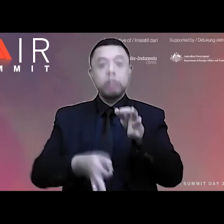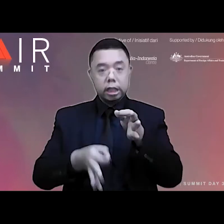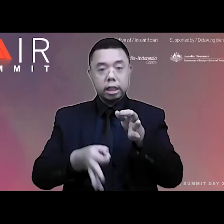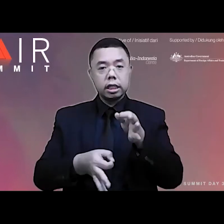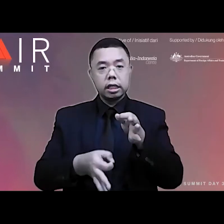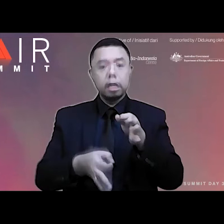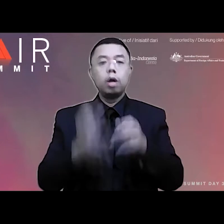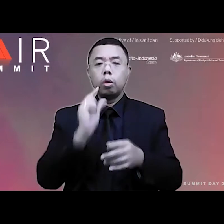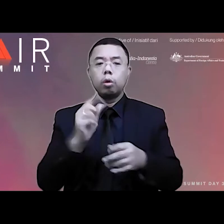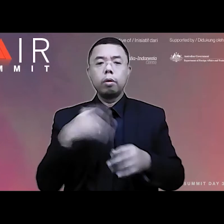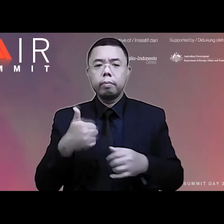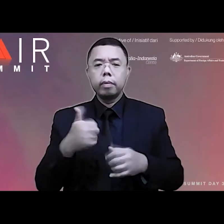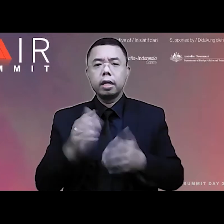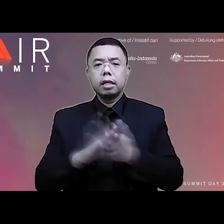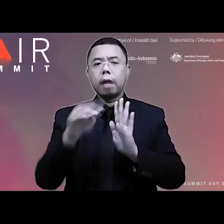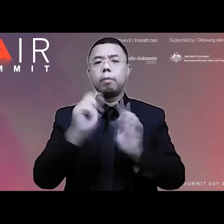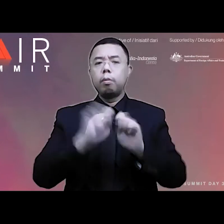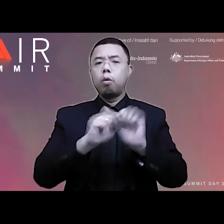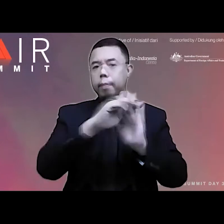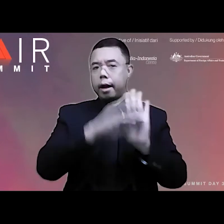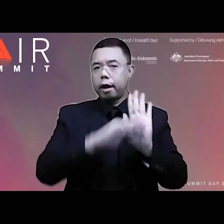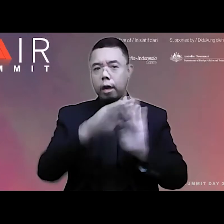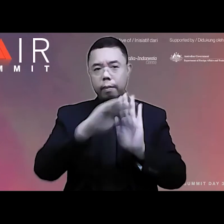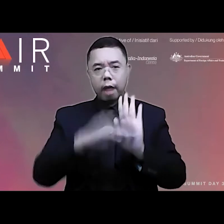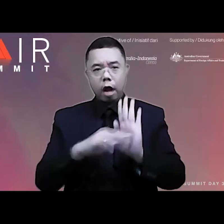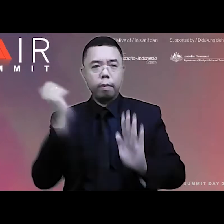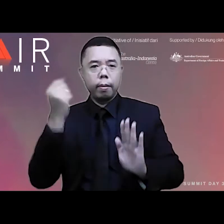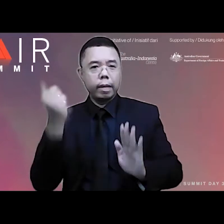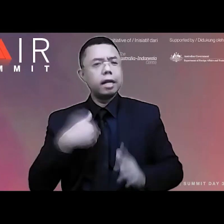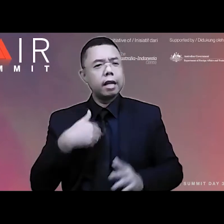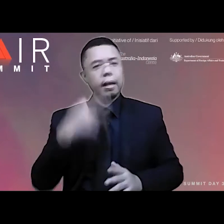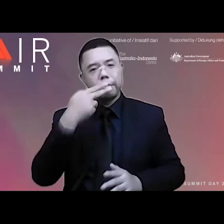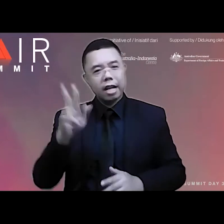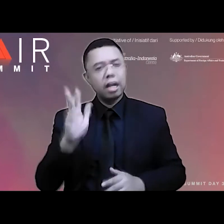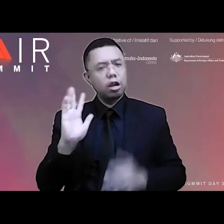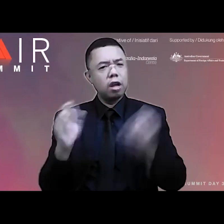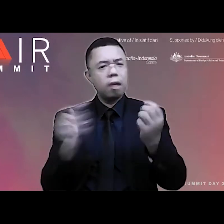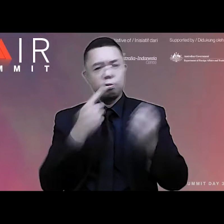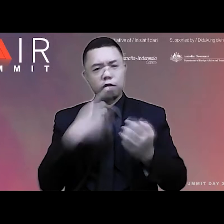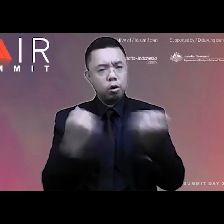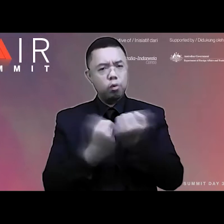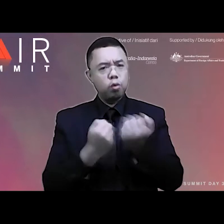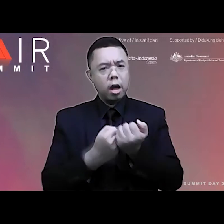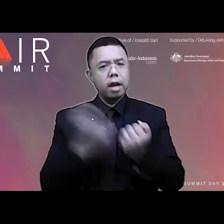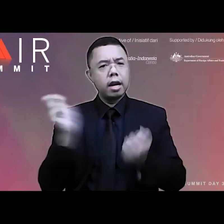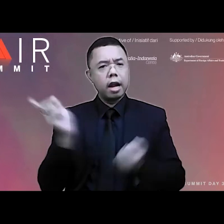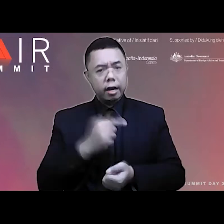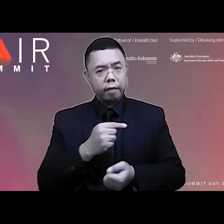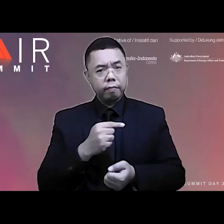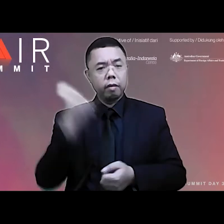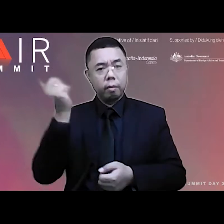And I believe with the support of the Australian government, that the